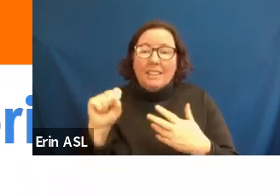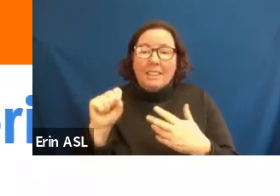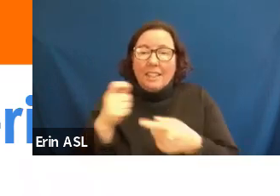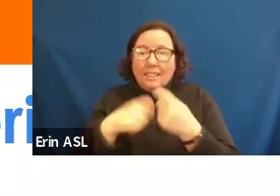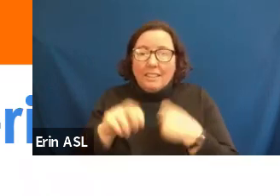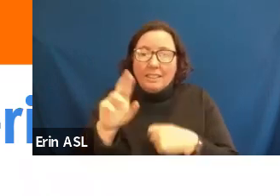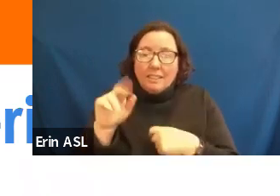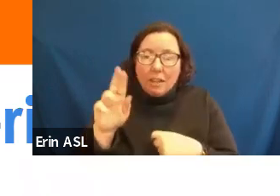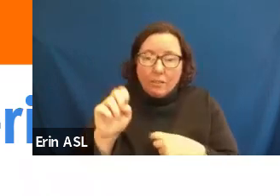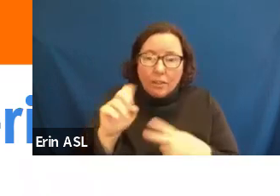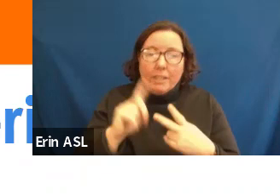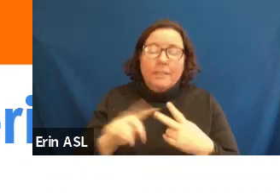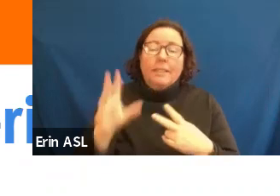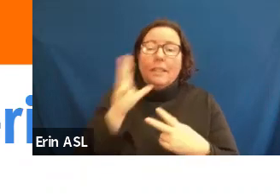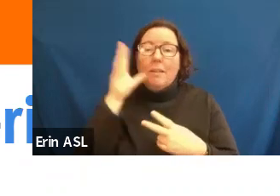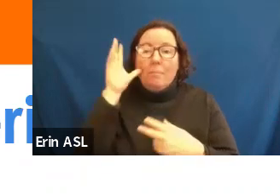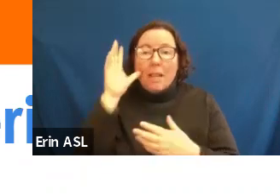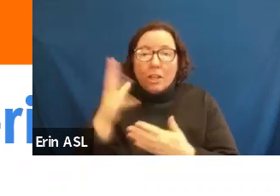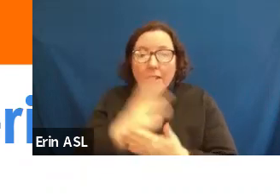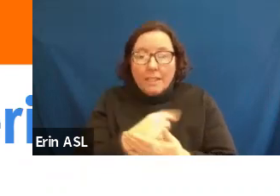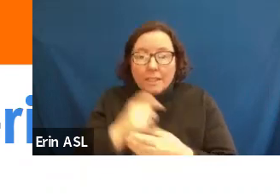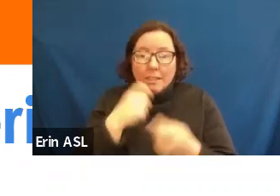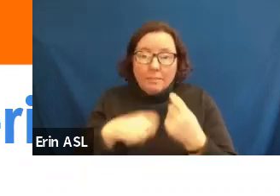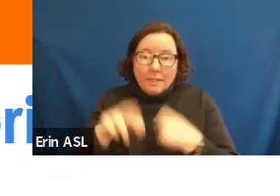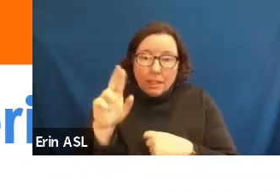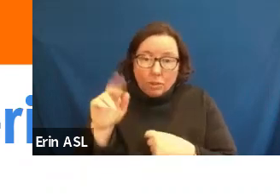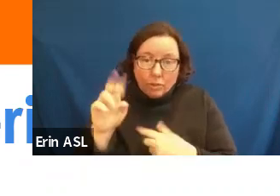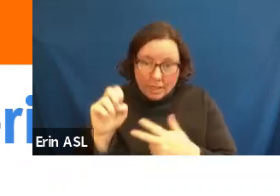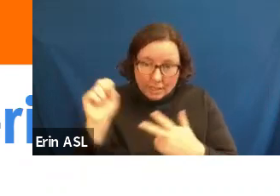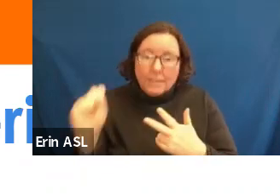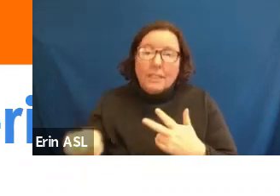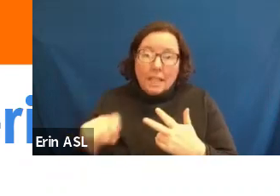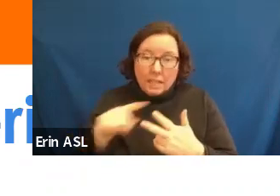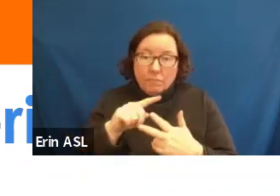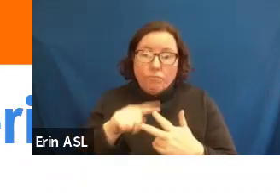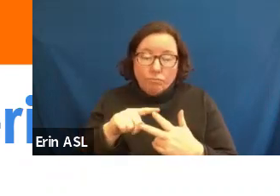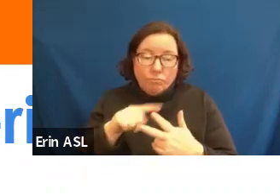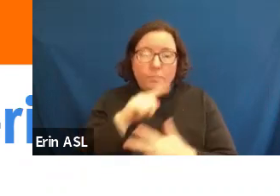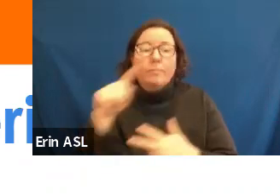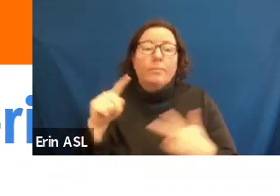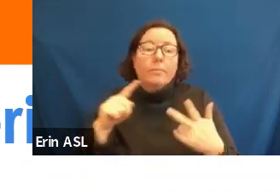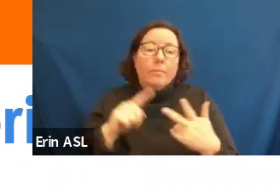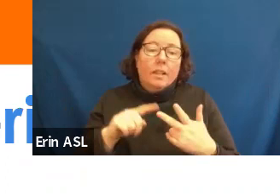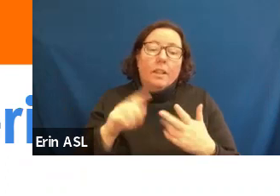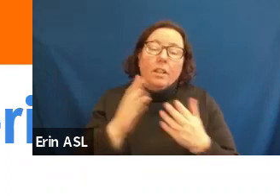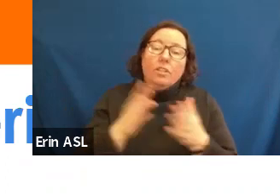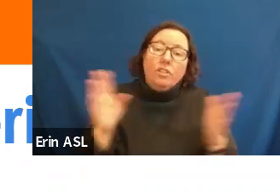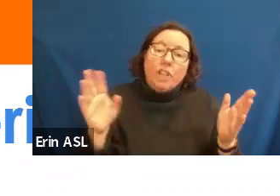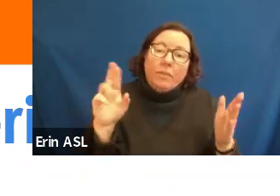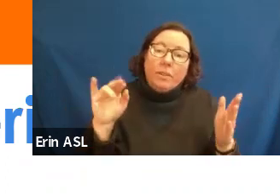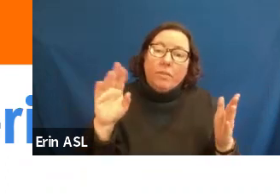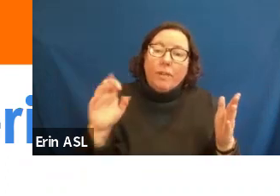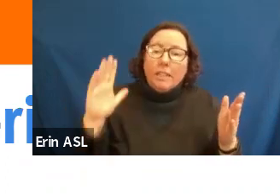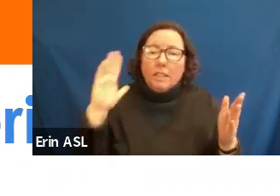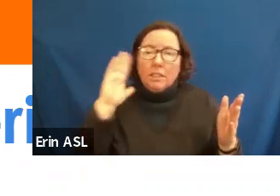and parental income. And schools can adopt generalized race-conscious